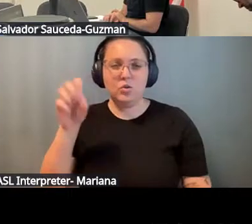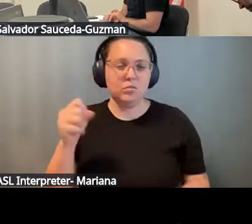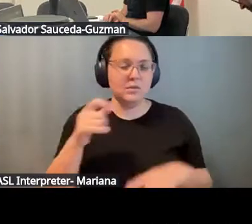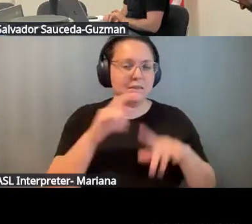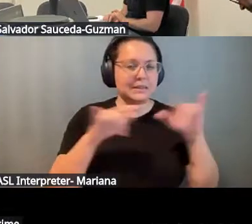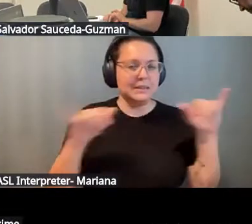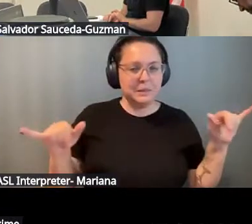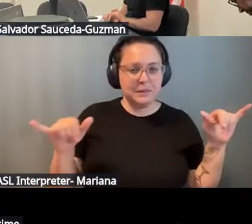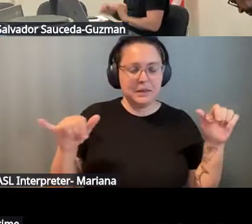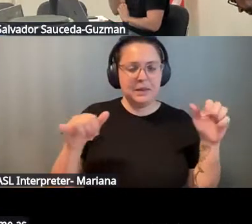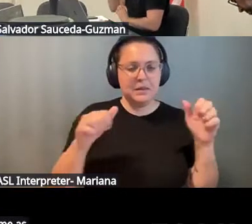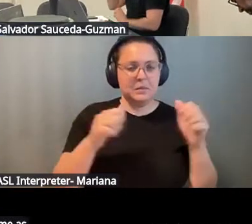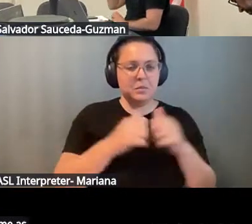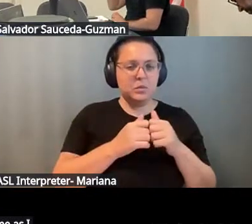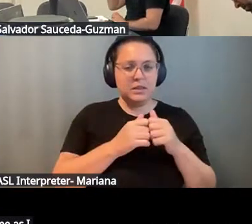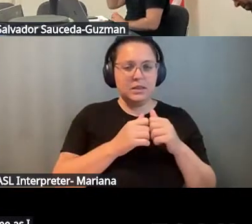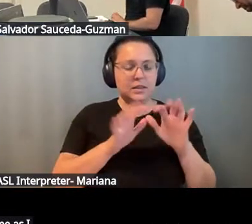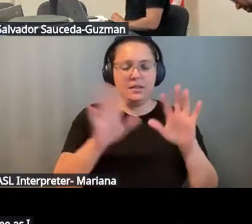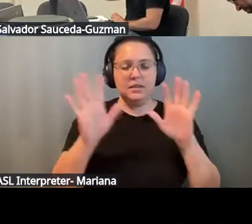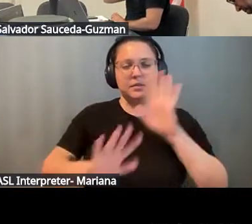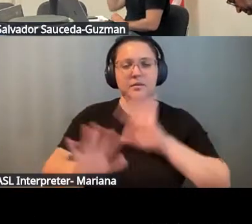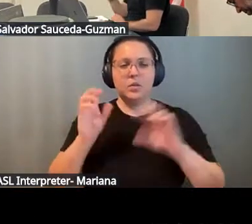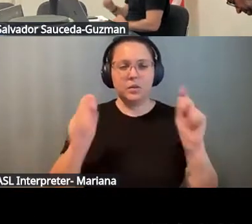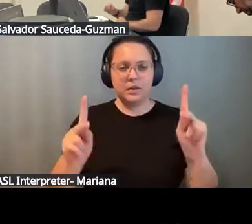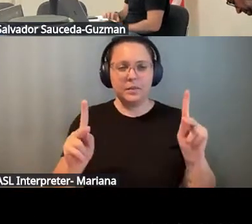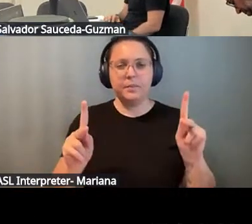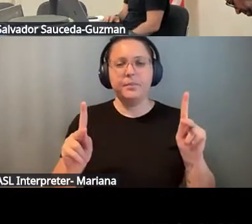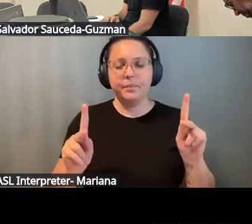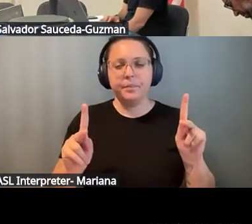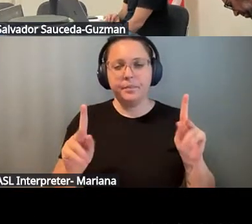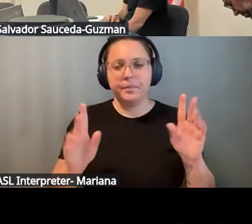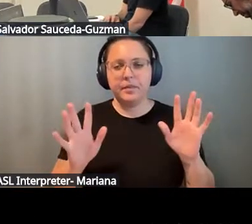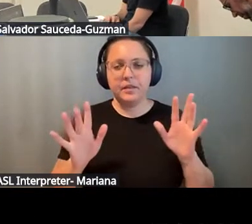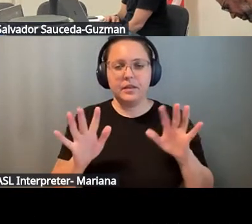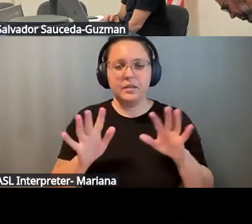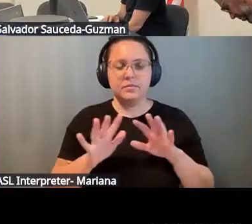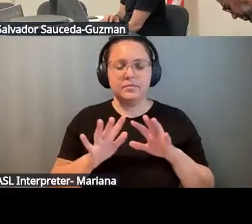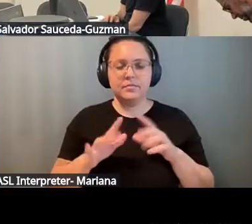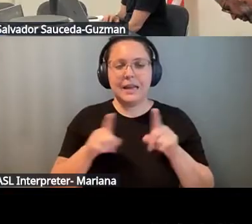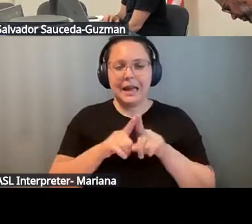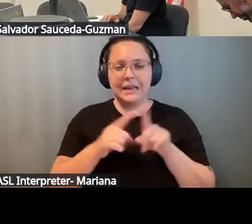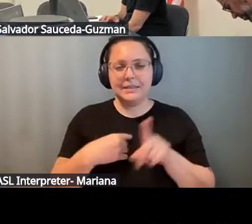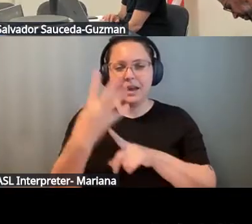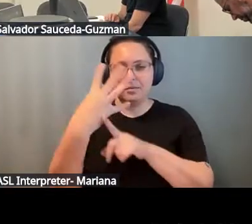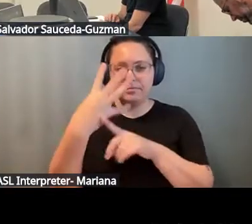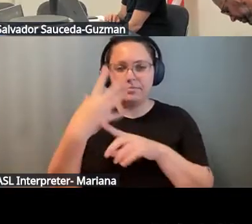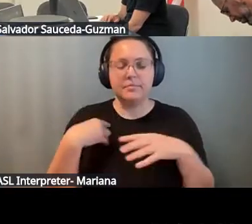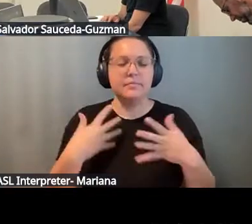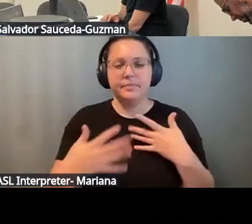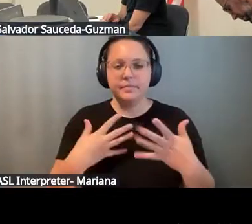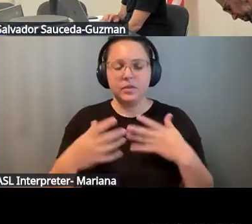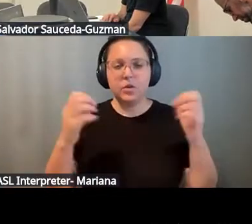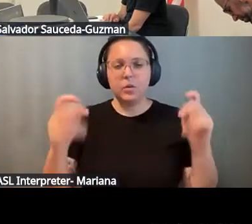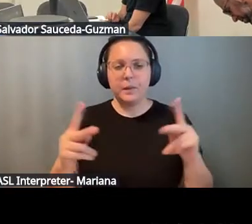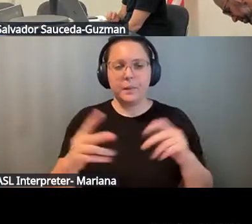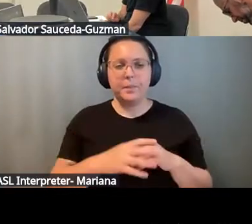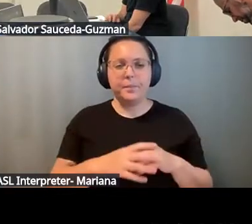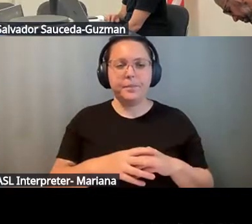as okay, as I appear, I guess. Okay, so